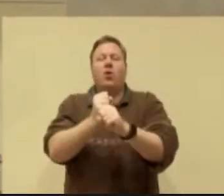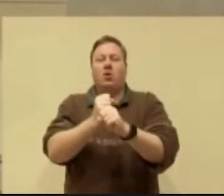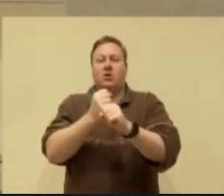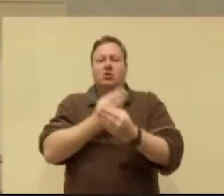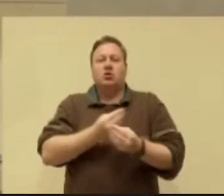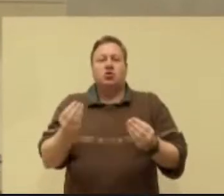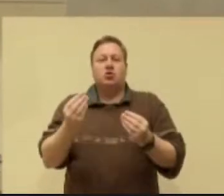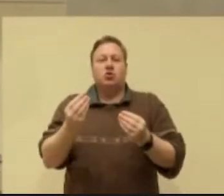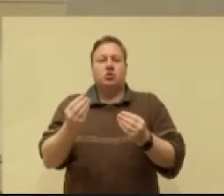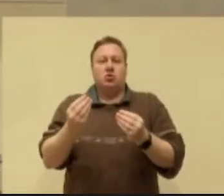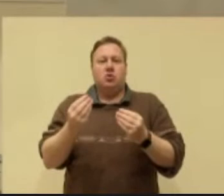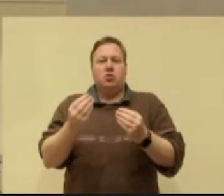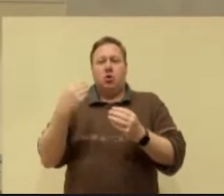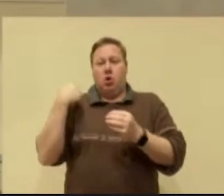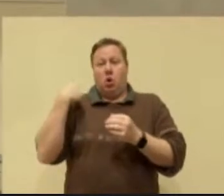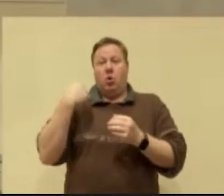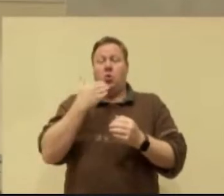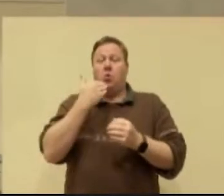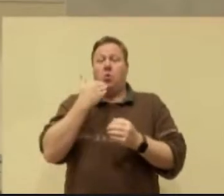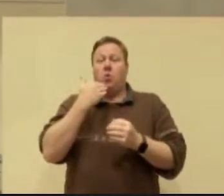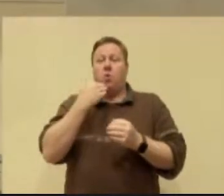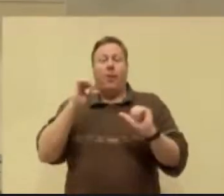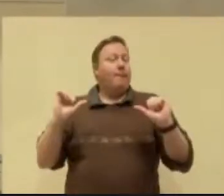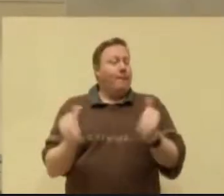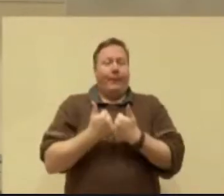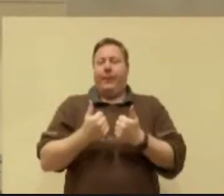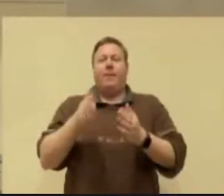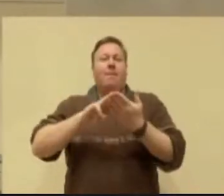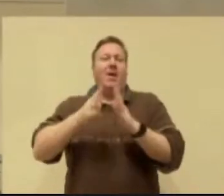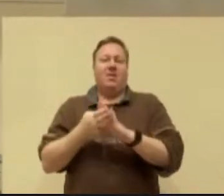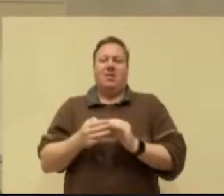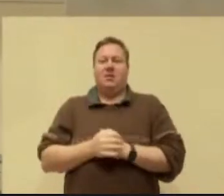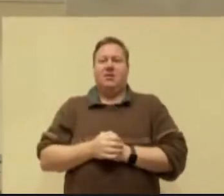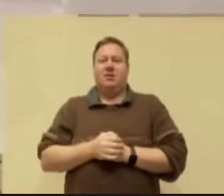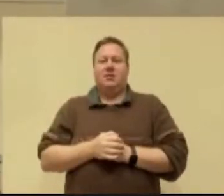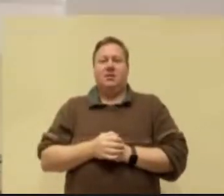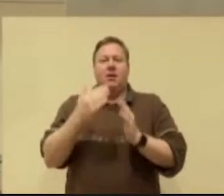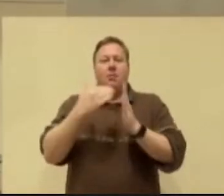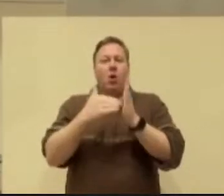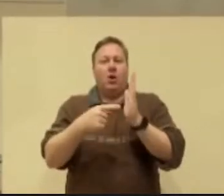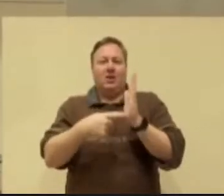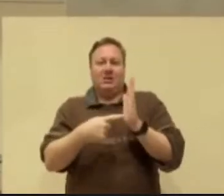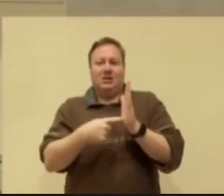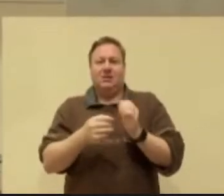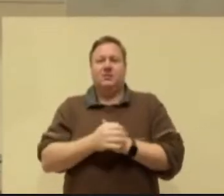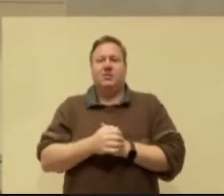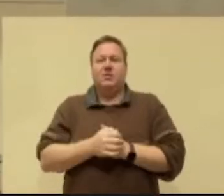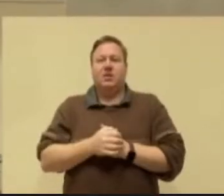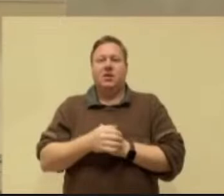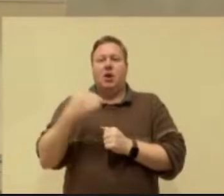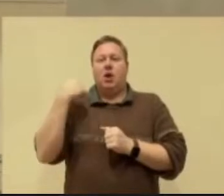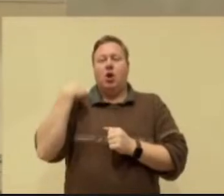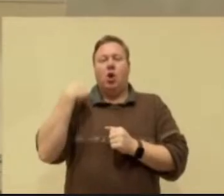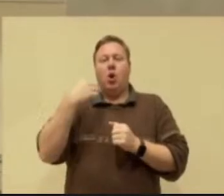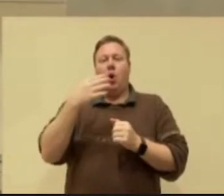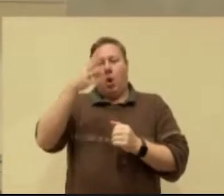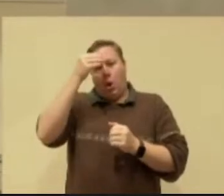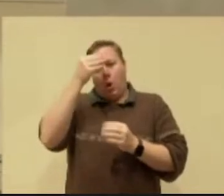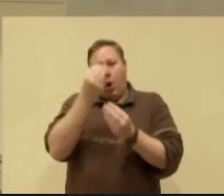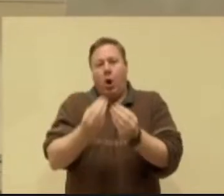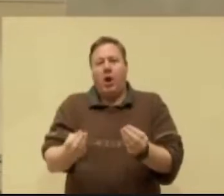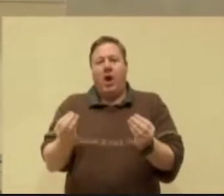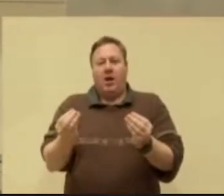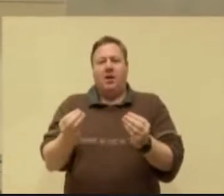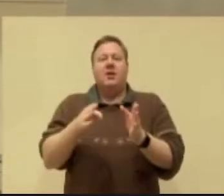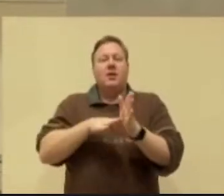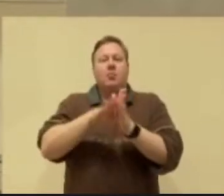potentially gifted especially in mathematics this program we call it gel lena improvement plan we